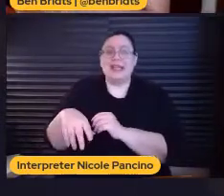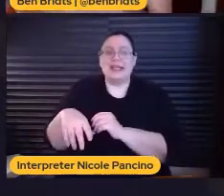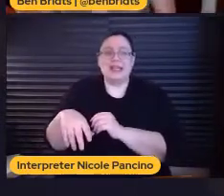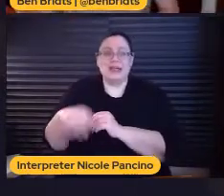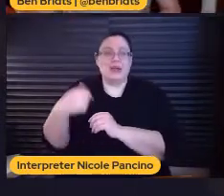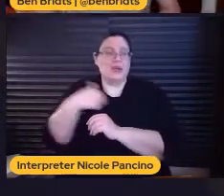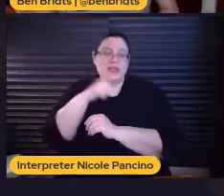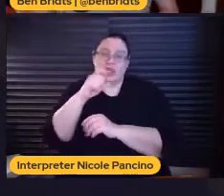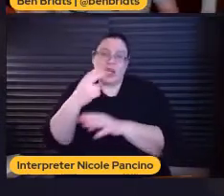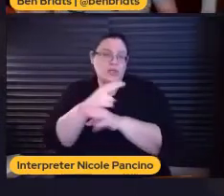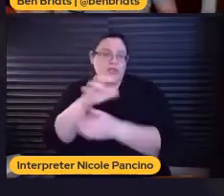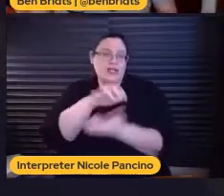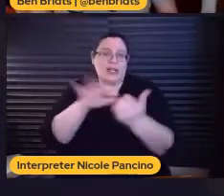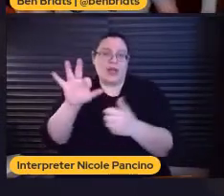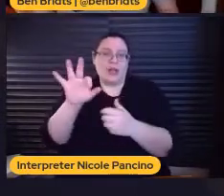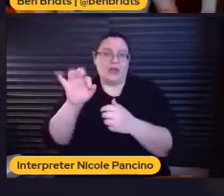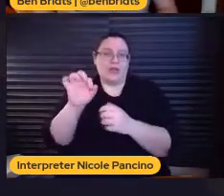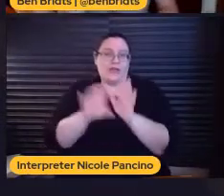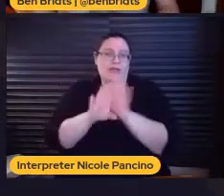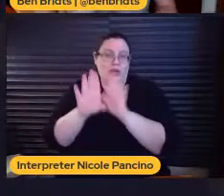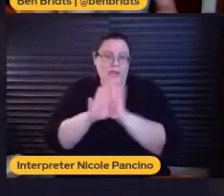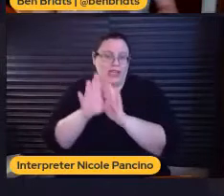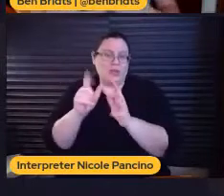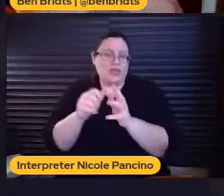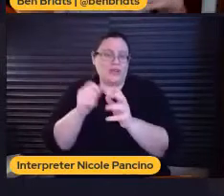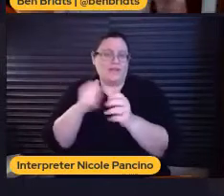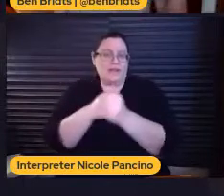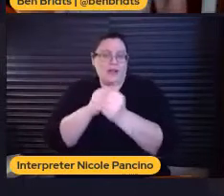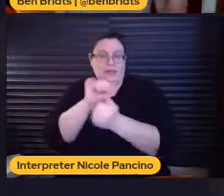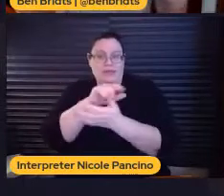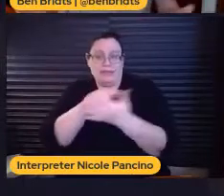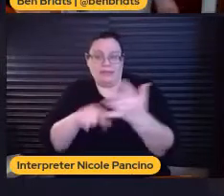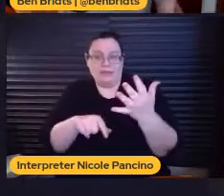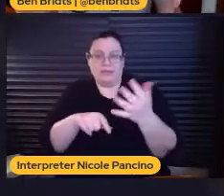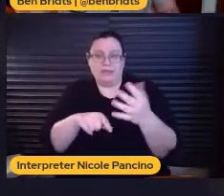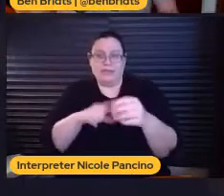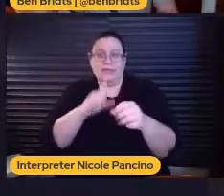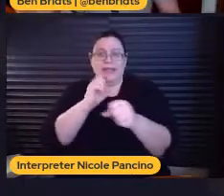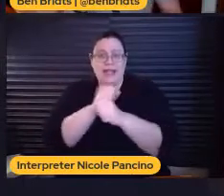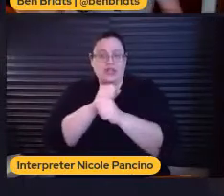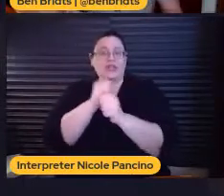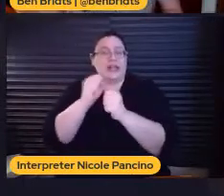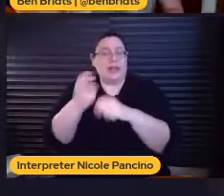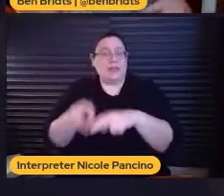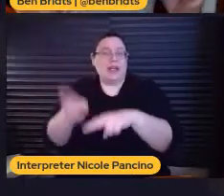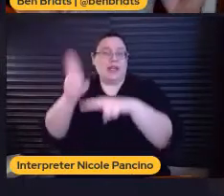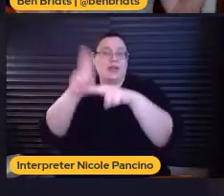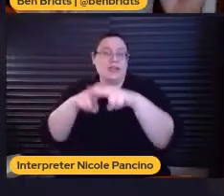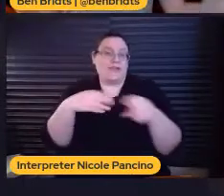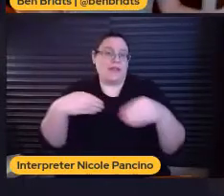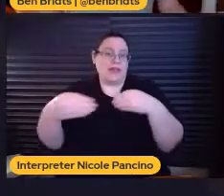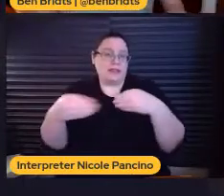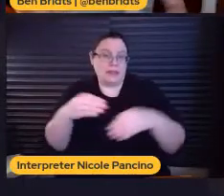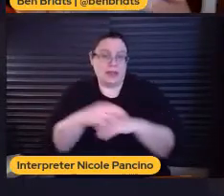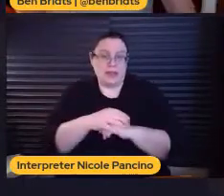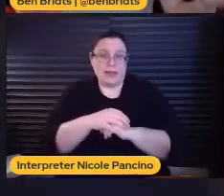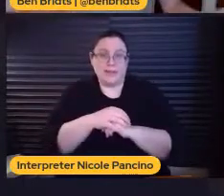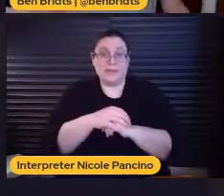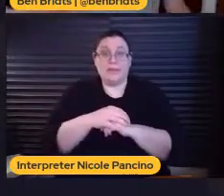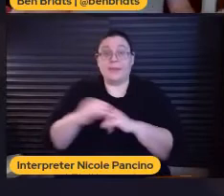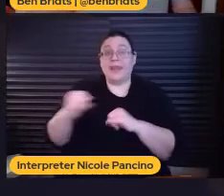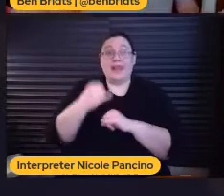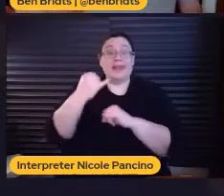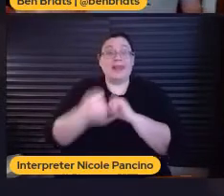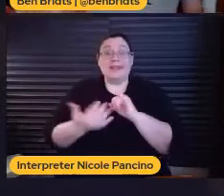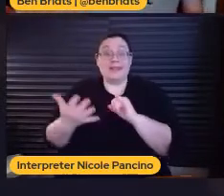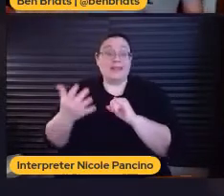CloudFormation features, and keeping up with that can actually be an increase of flexibility. And finally, we conclude